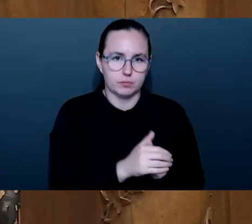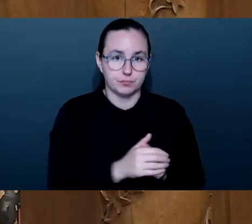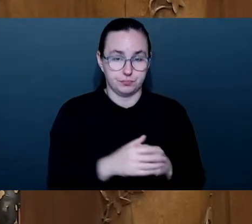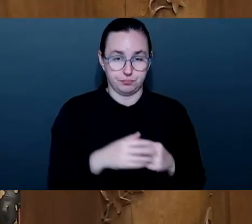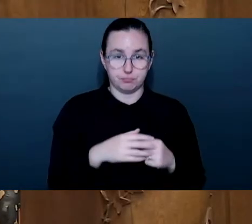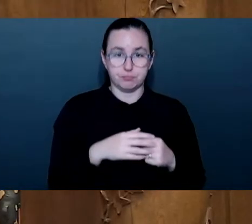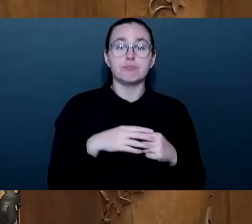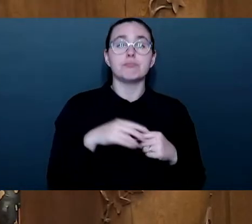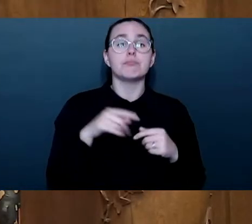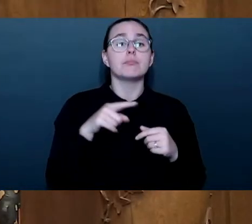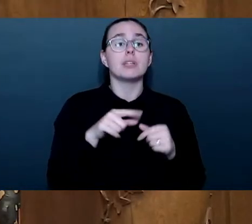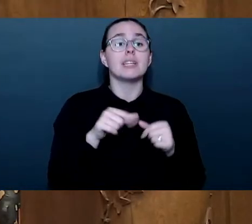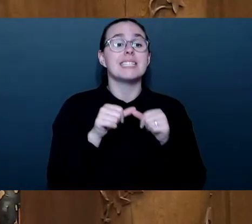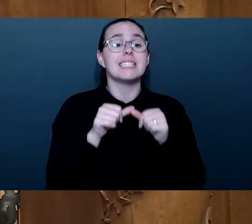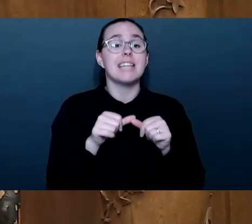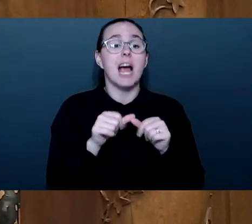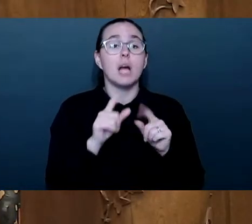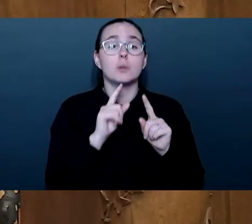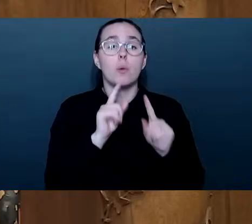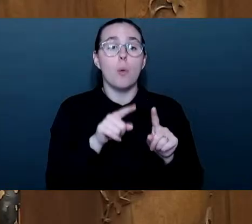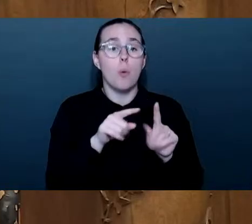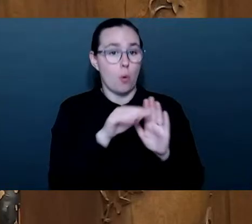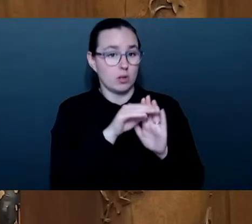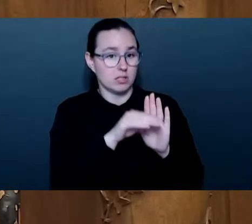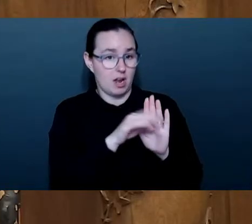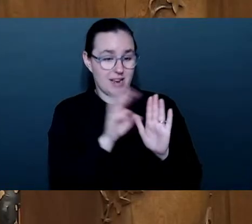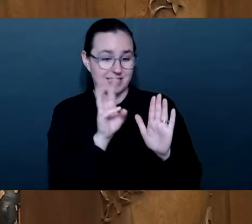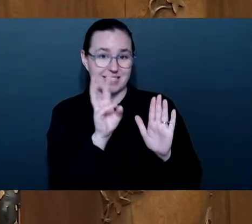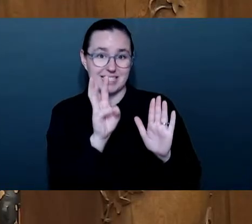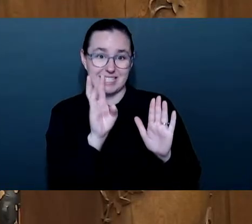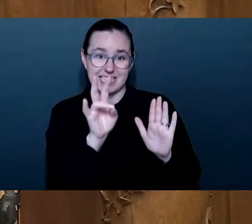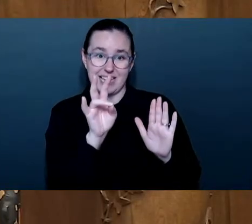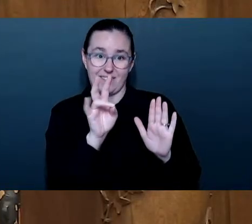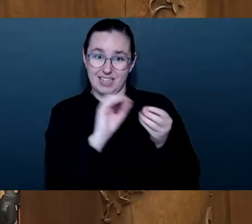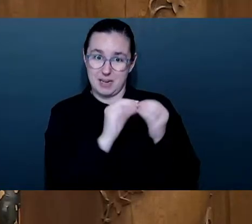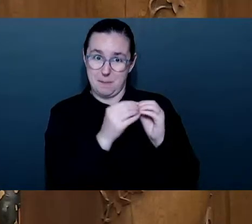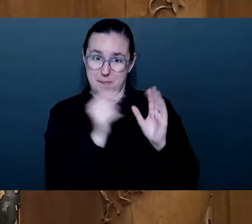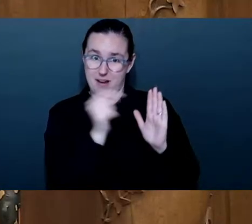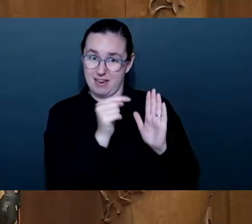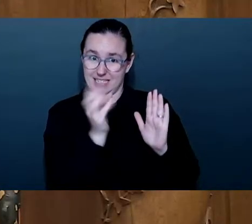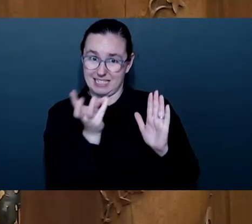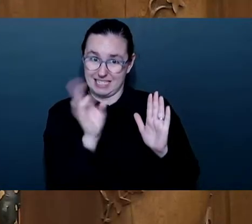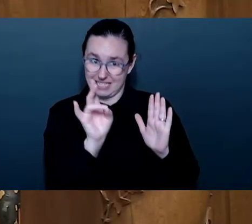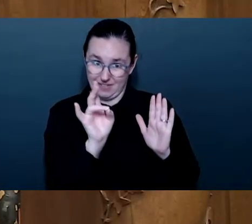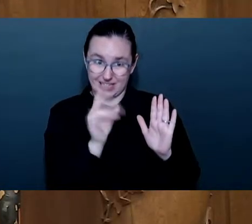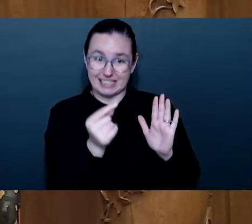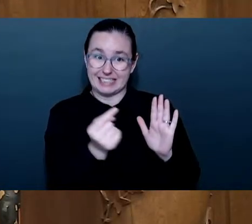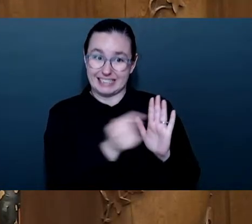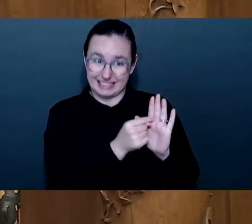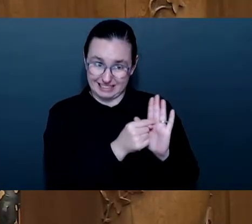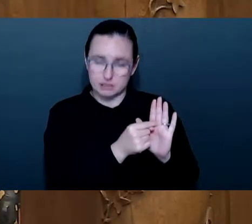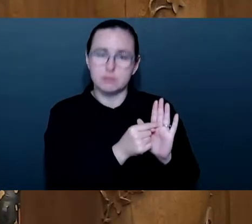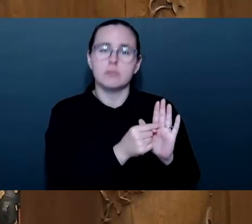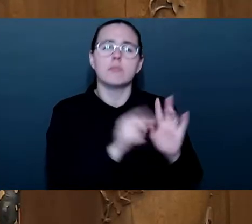and I quote, "It shall not be lawful for the House to adopt or pass any vote,